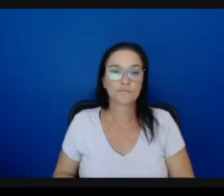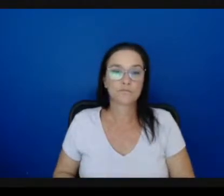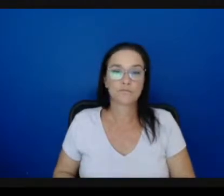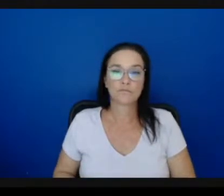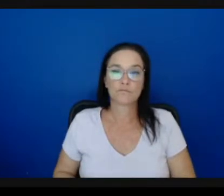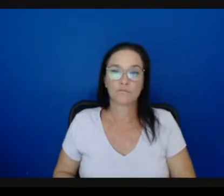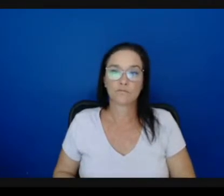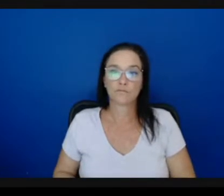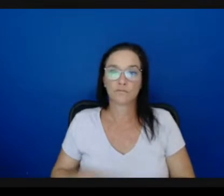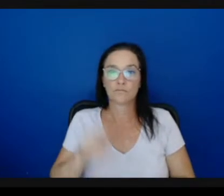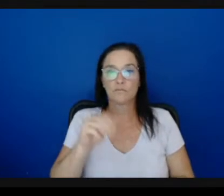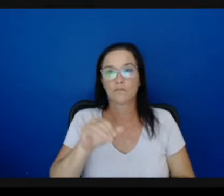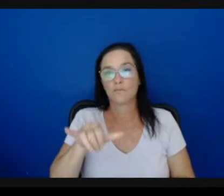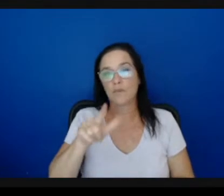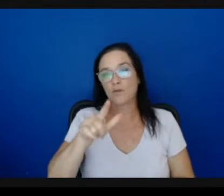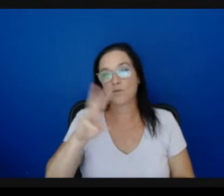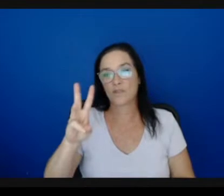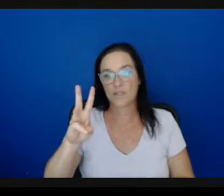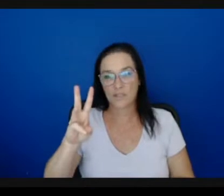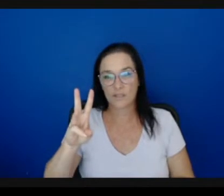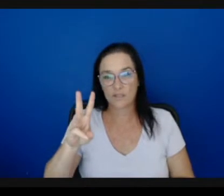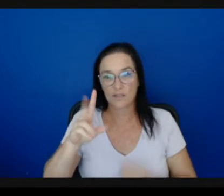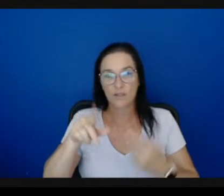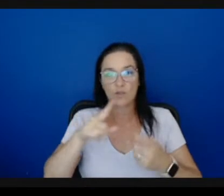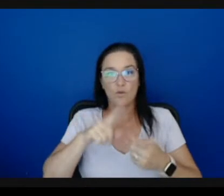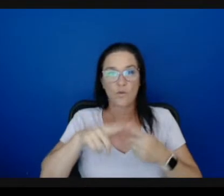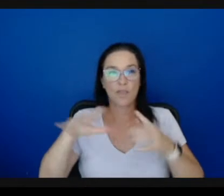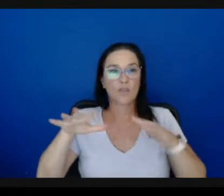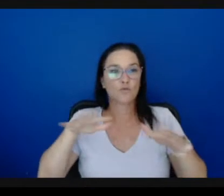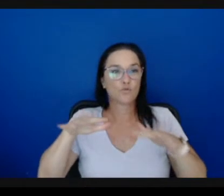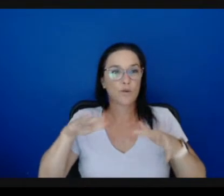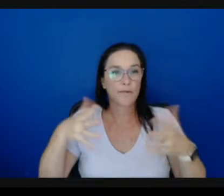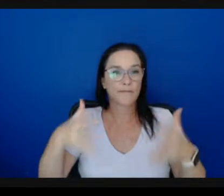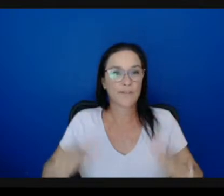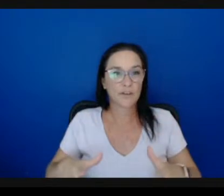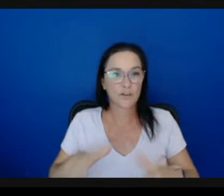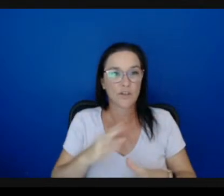May 26th is when tremor ends and lava stops coming out of the ground.